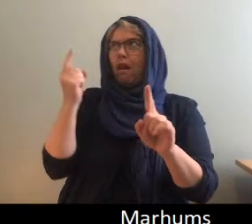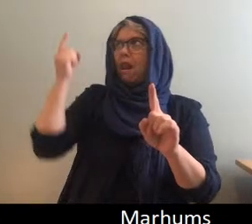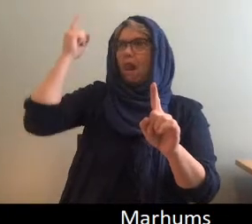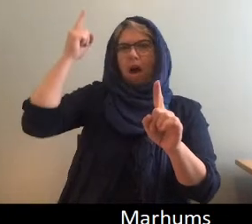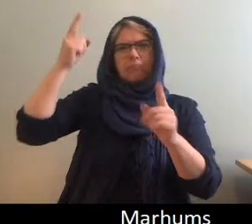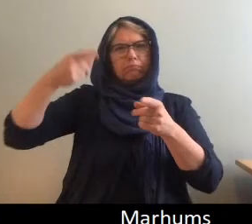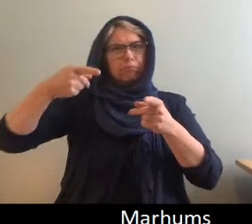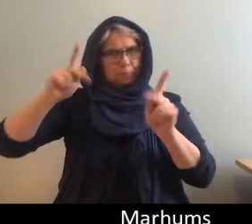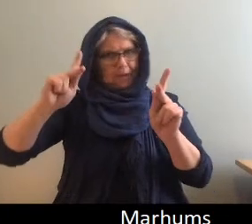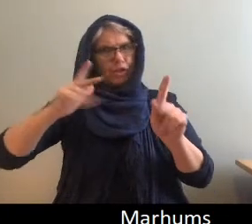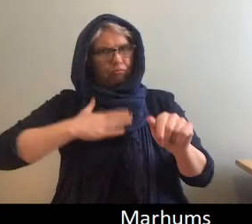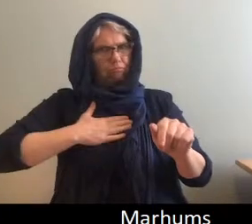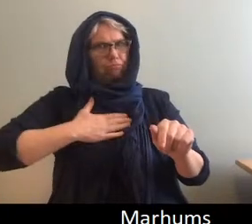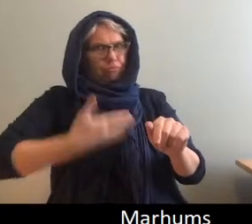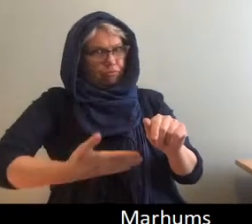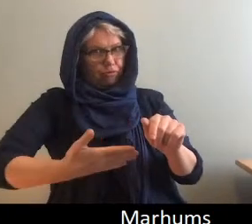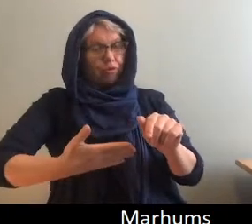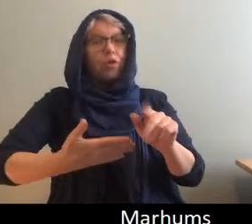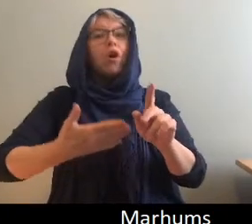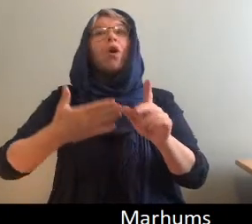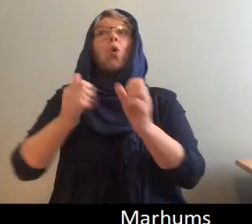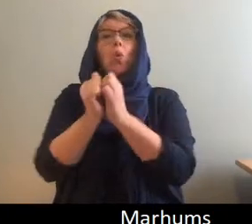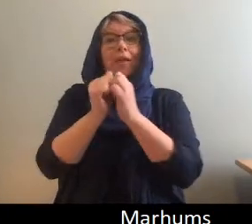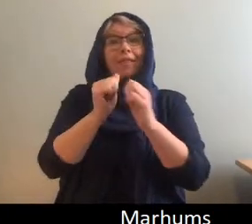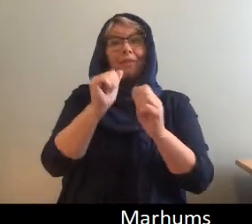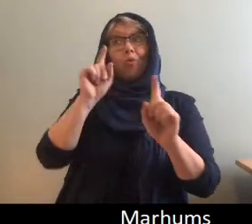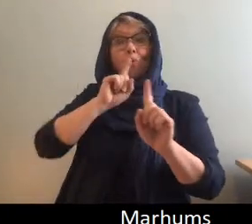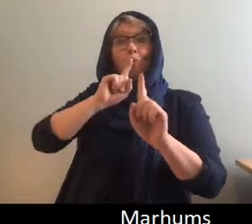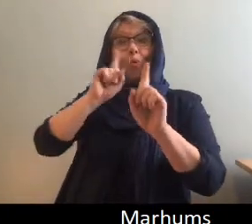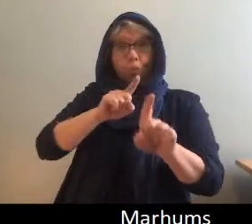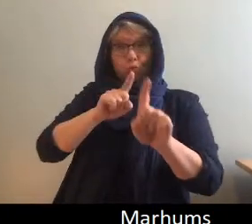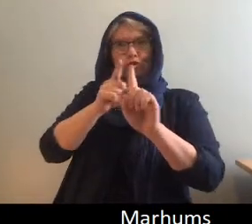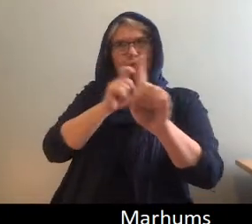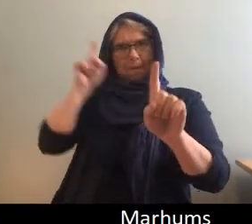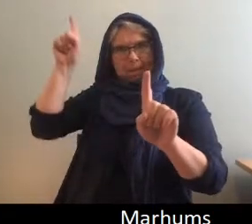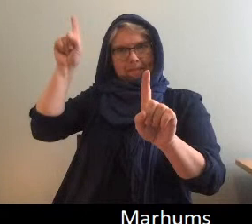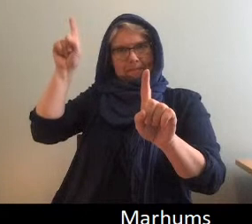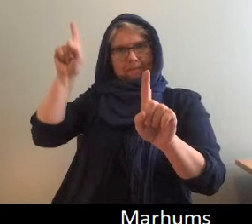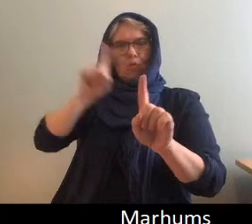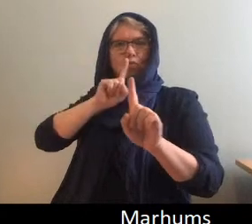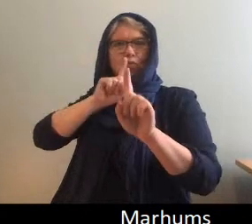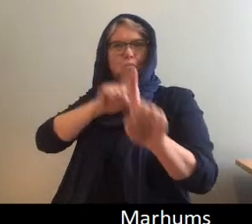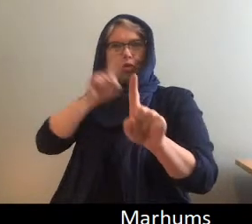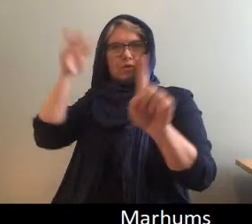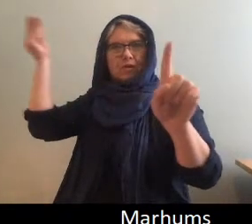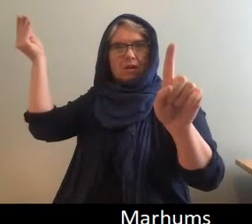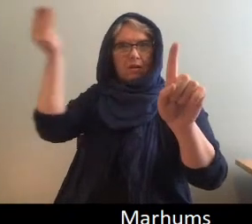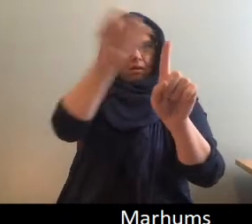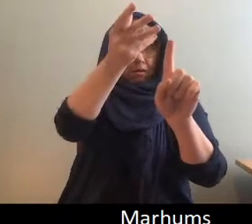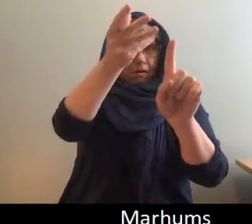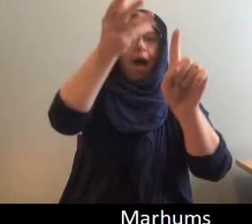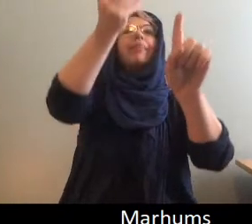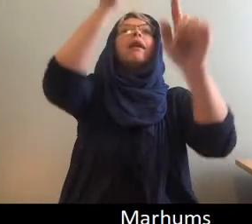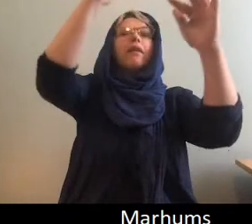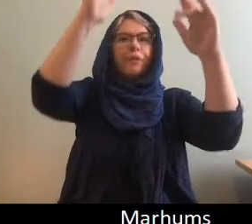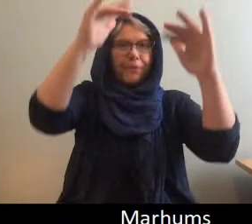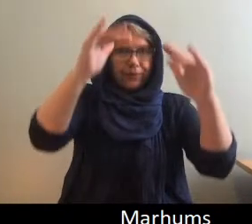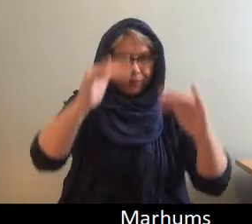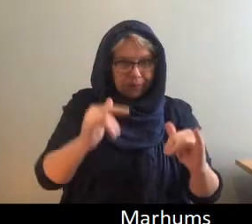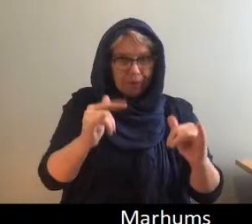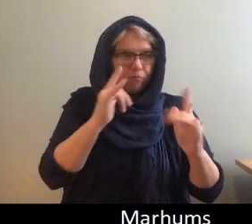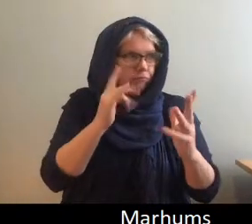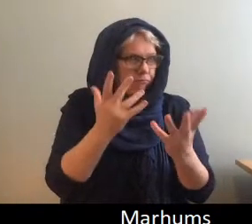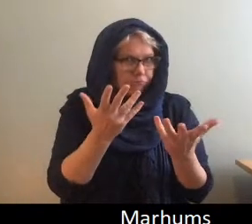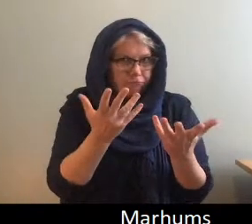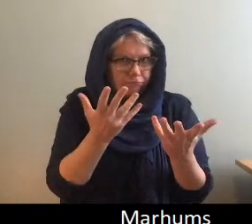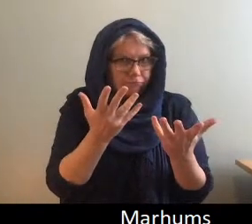interesting. And they have said that tanazzalul is what we call an ongoing verb, ongoing tense it is. Okay? So